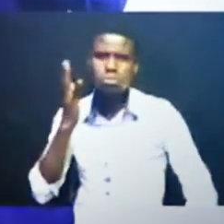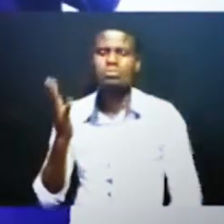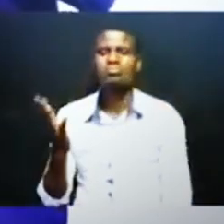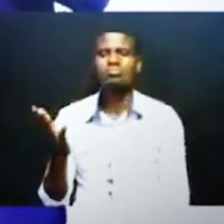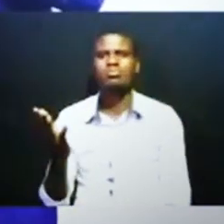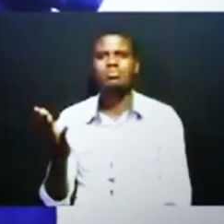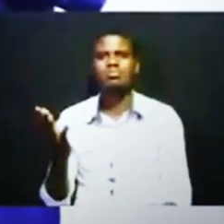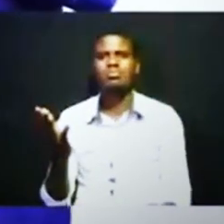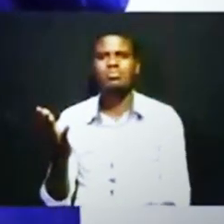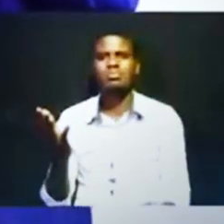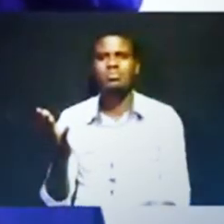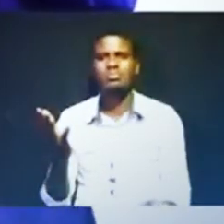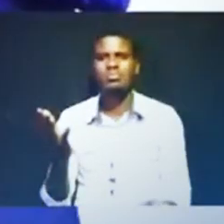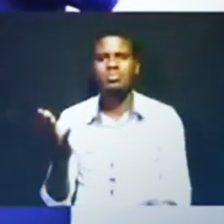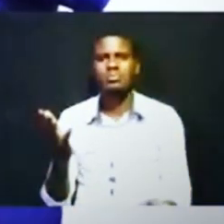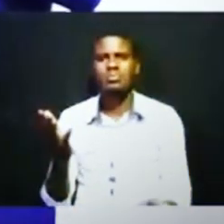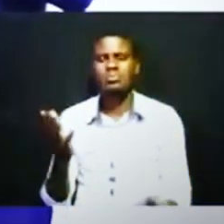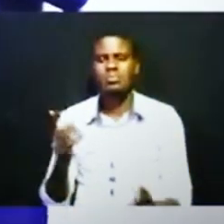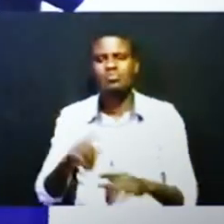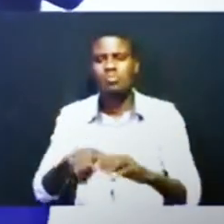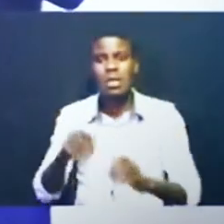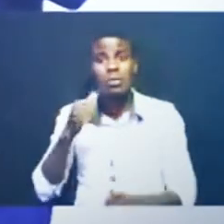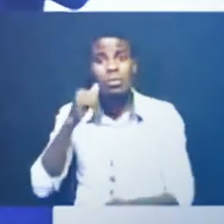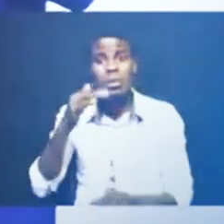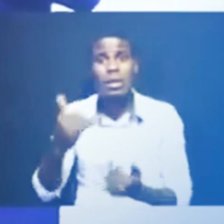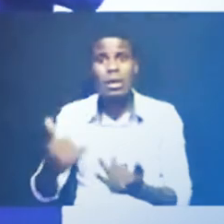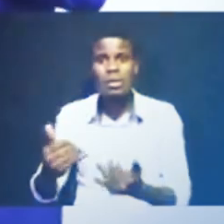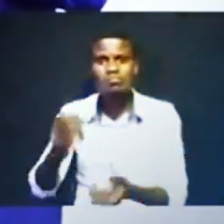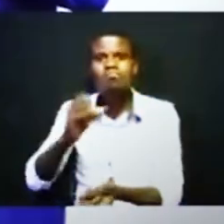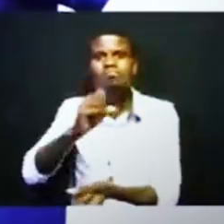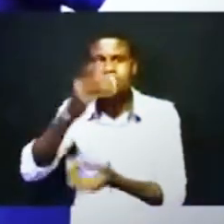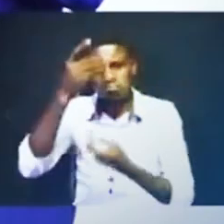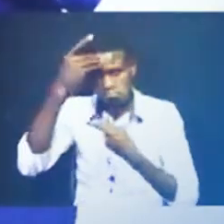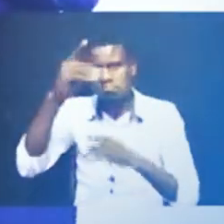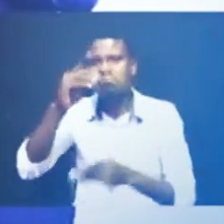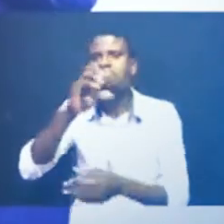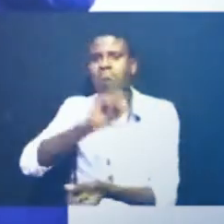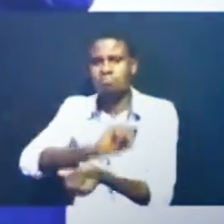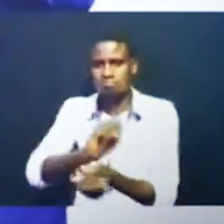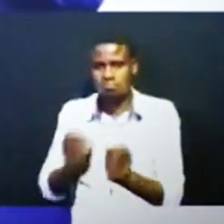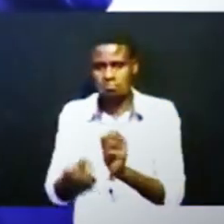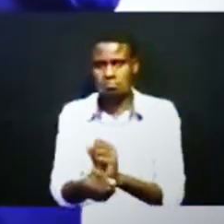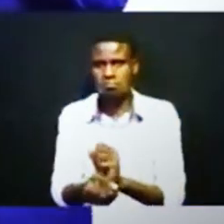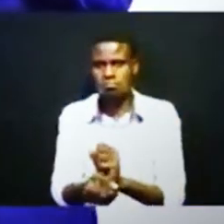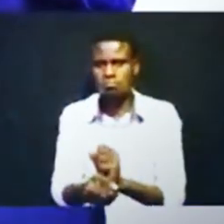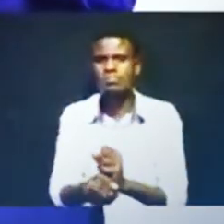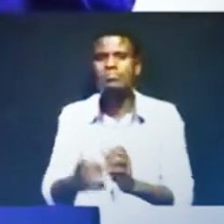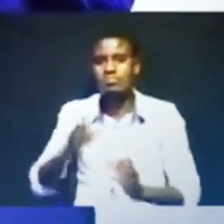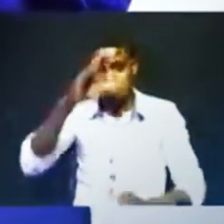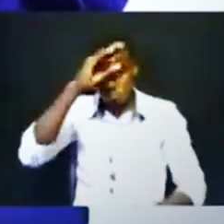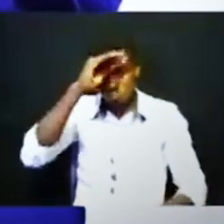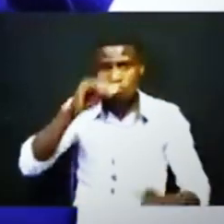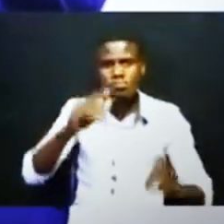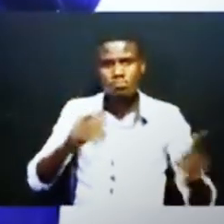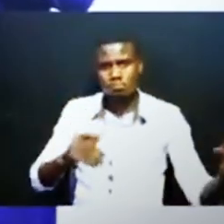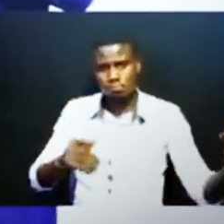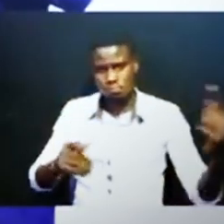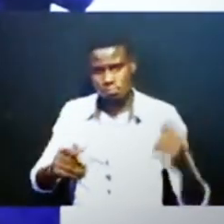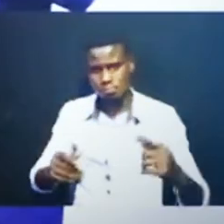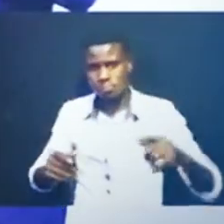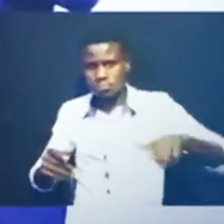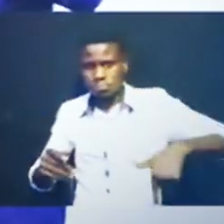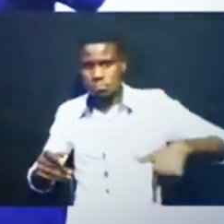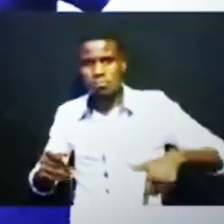na danasum. But she decided to change. The man comes very late and the woman is